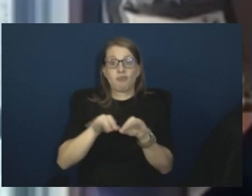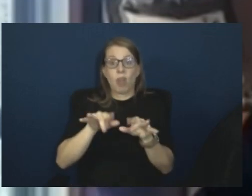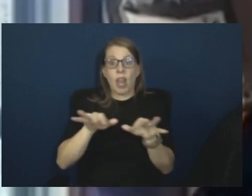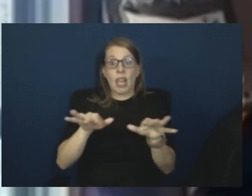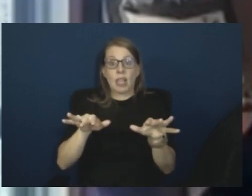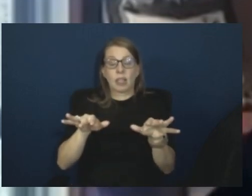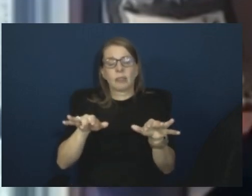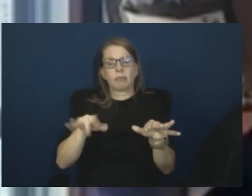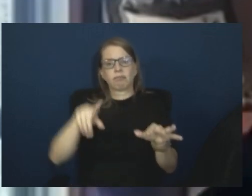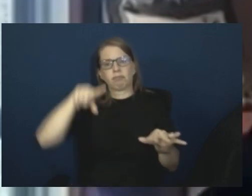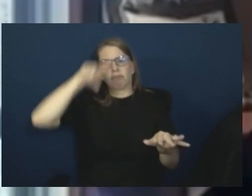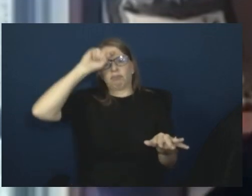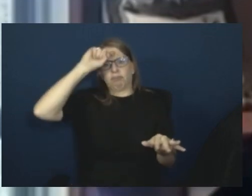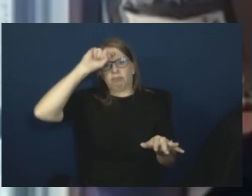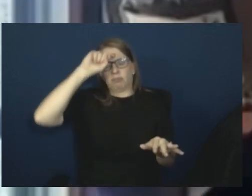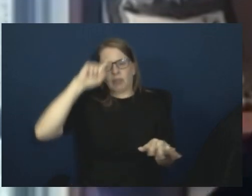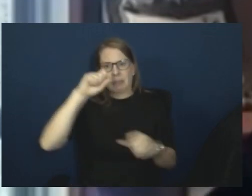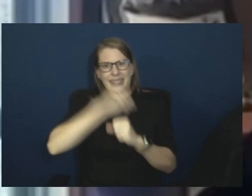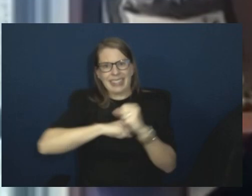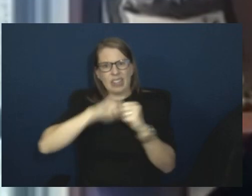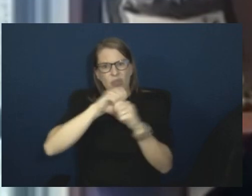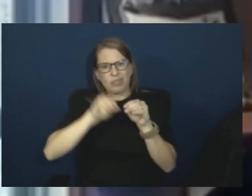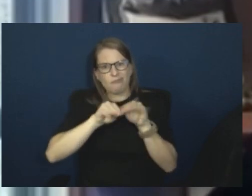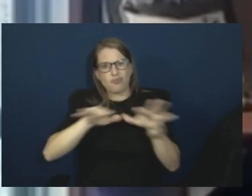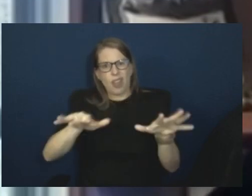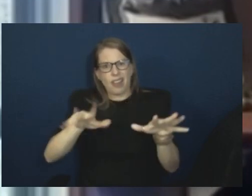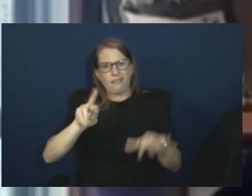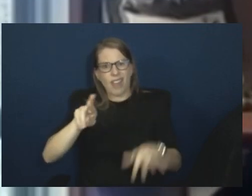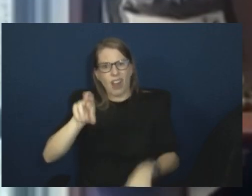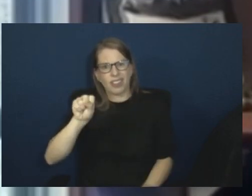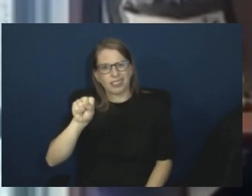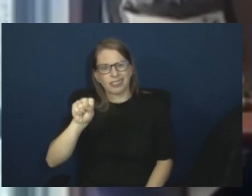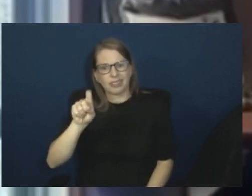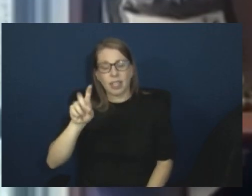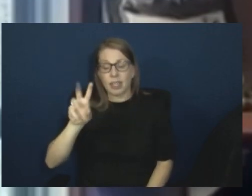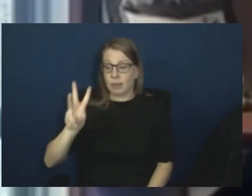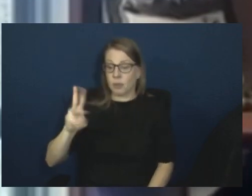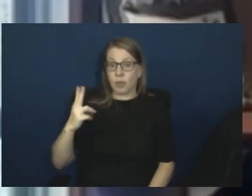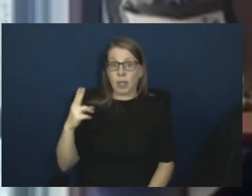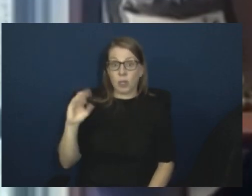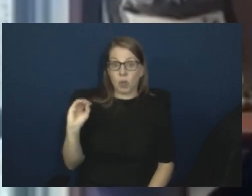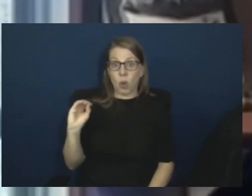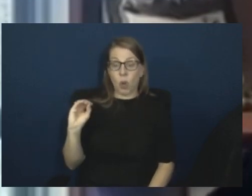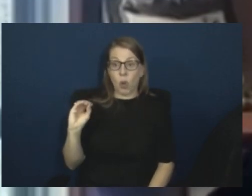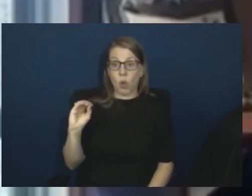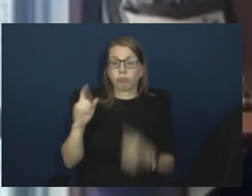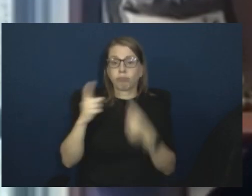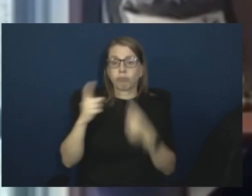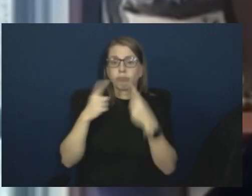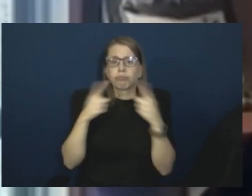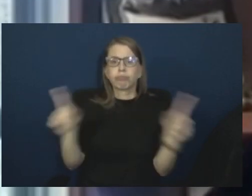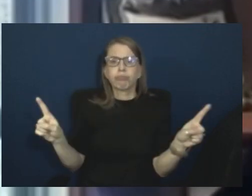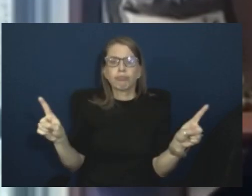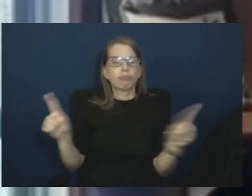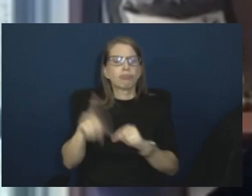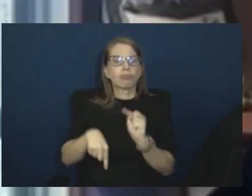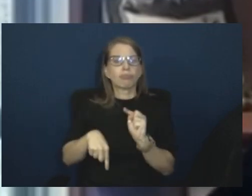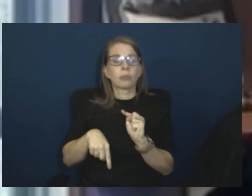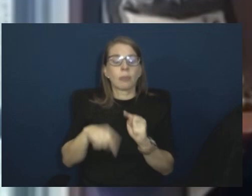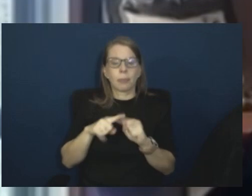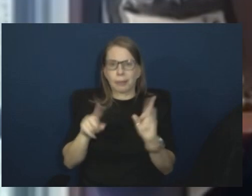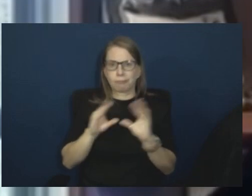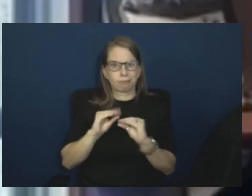question of, could mosquitoes spread this virus? The WHO put out a sort of a blanket statement that it couldn't, but nobody had